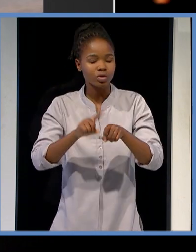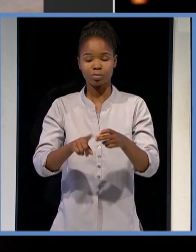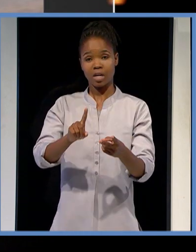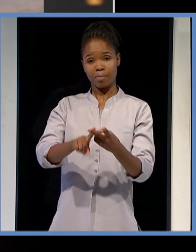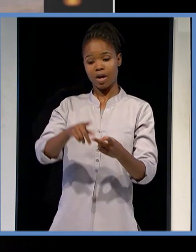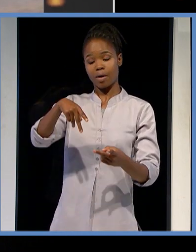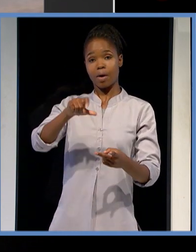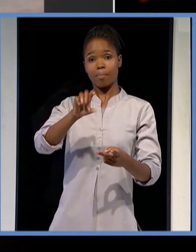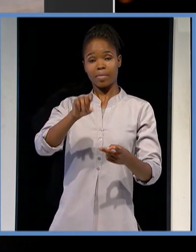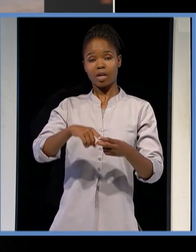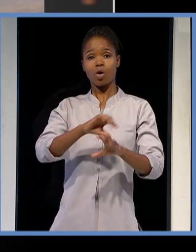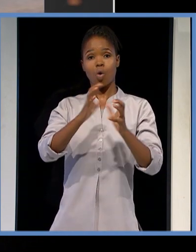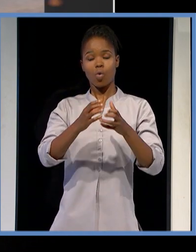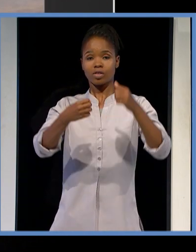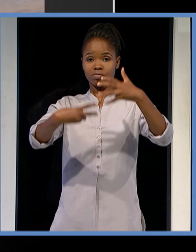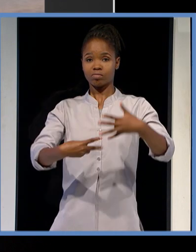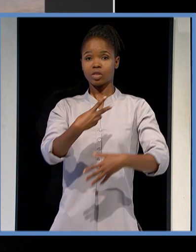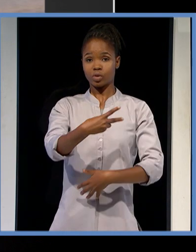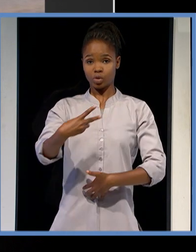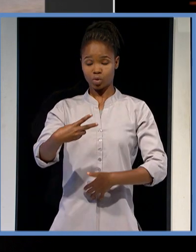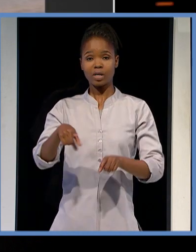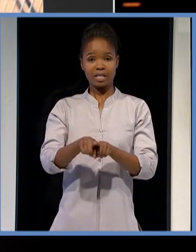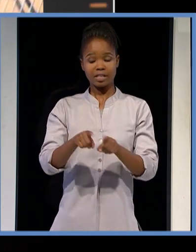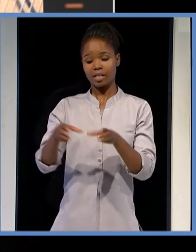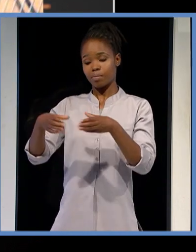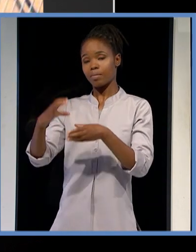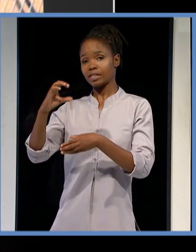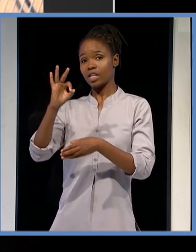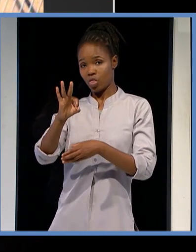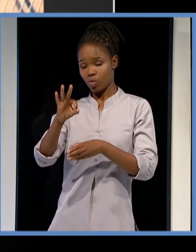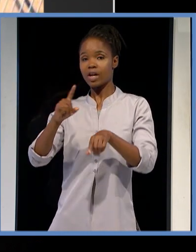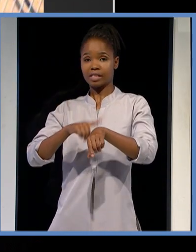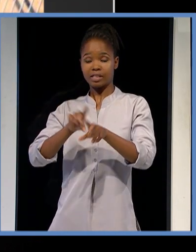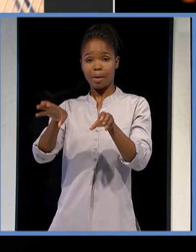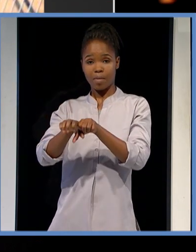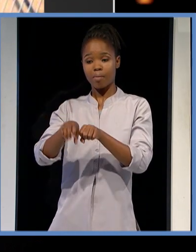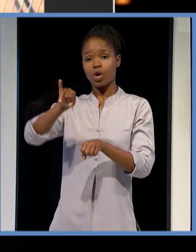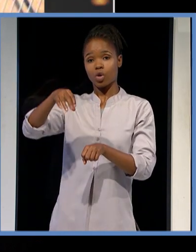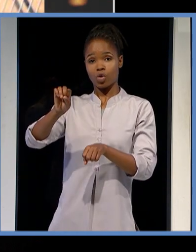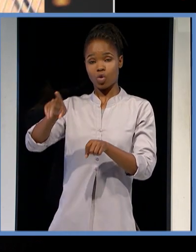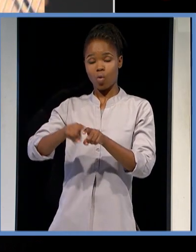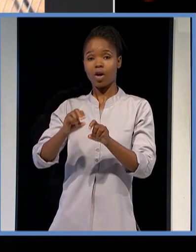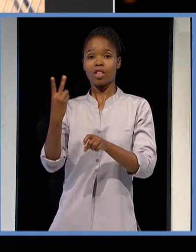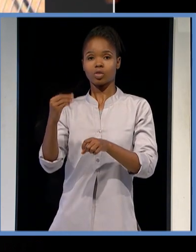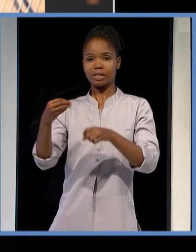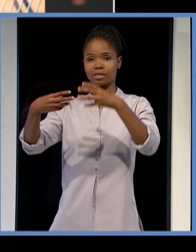Verlaat ended 21st in the men's C2 time trial, and in the C3 category, Johan Oerendal ended